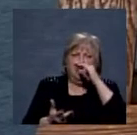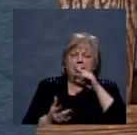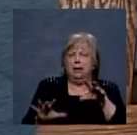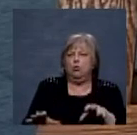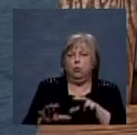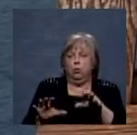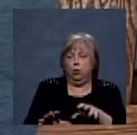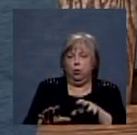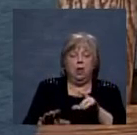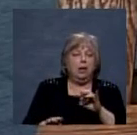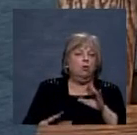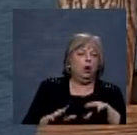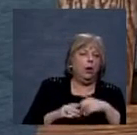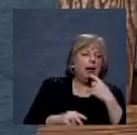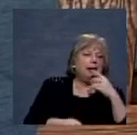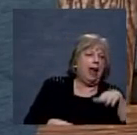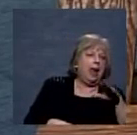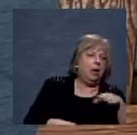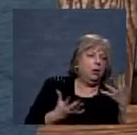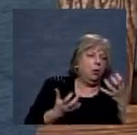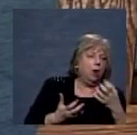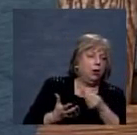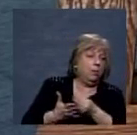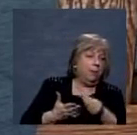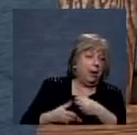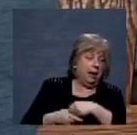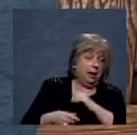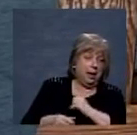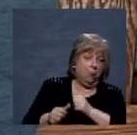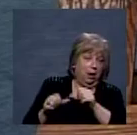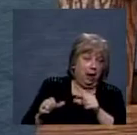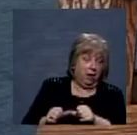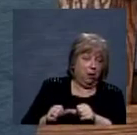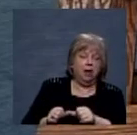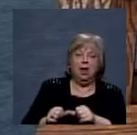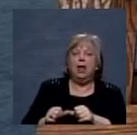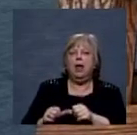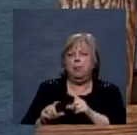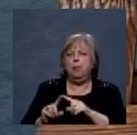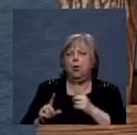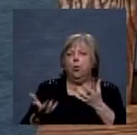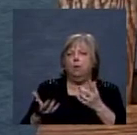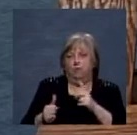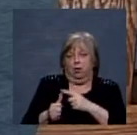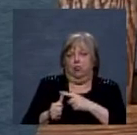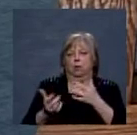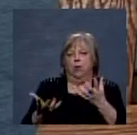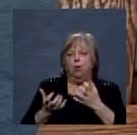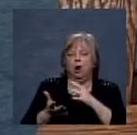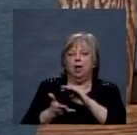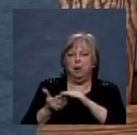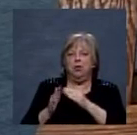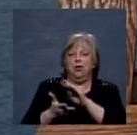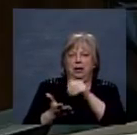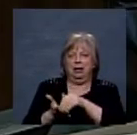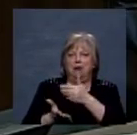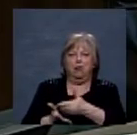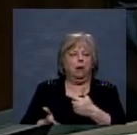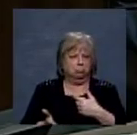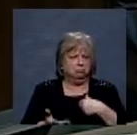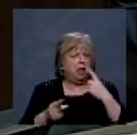we go out and say, hey, we want you to buy in our area, but we want to have a community center there. I agree wholeheartedly. And